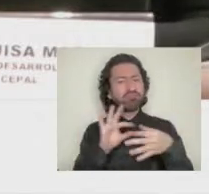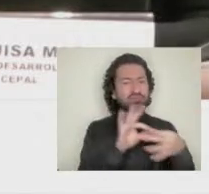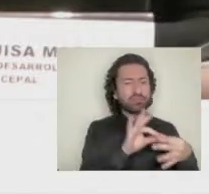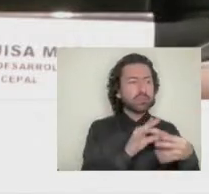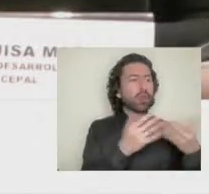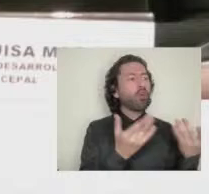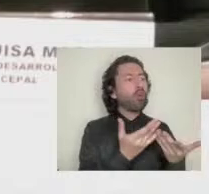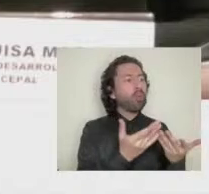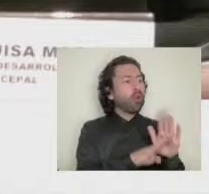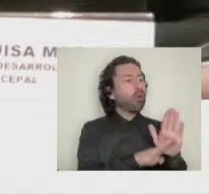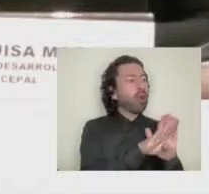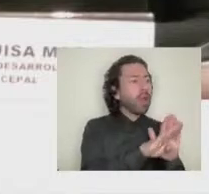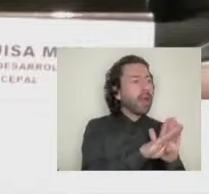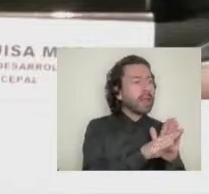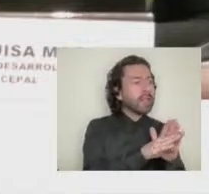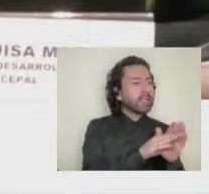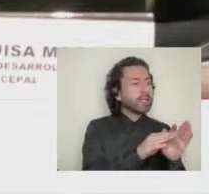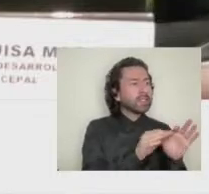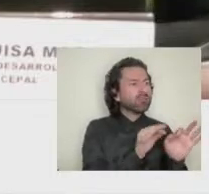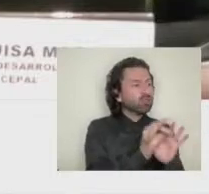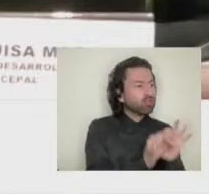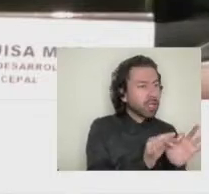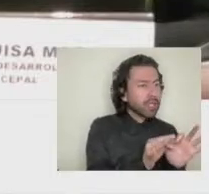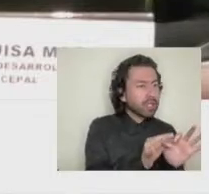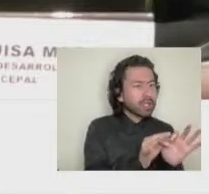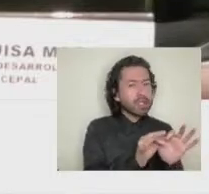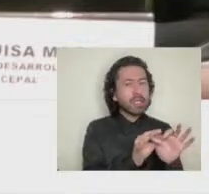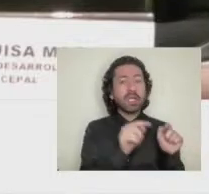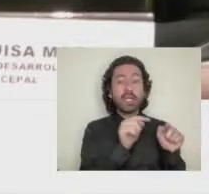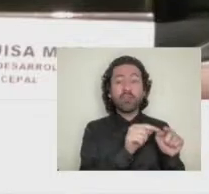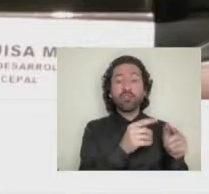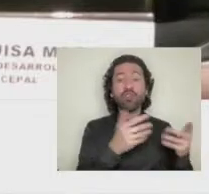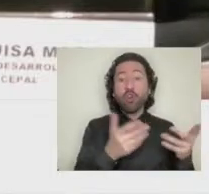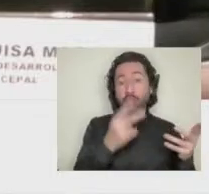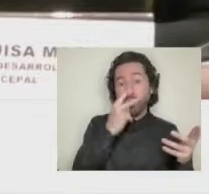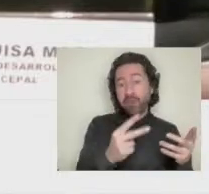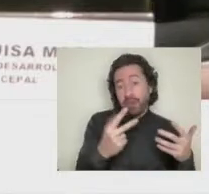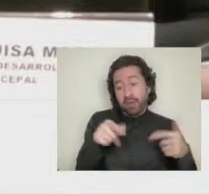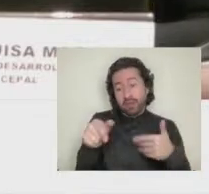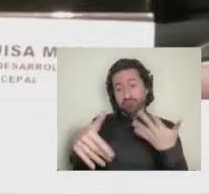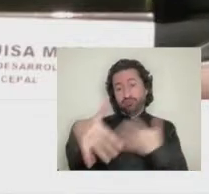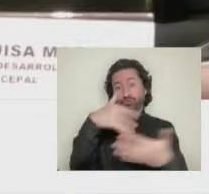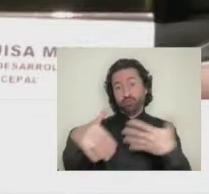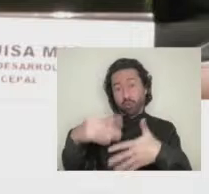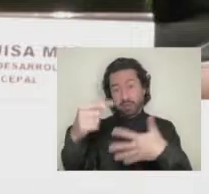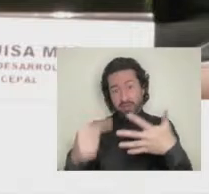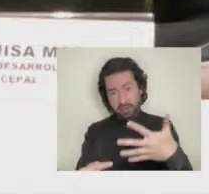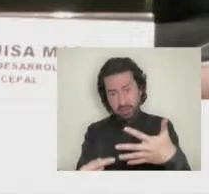Inequality in health. Inequalities in health are related to the various